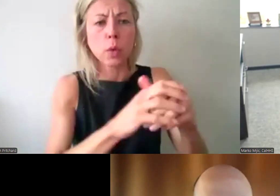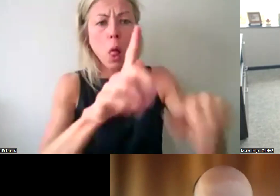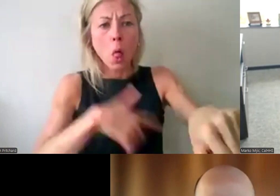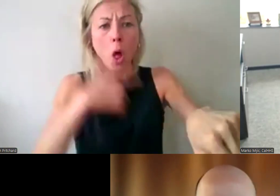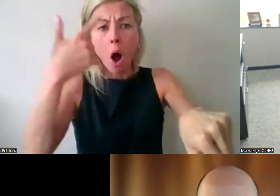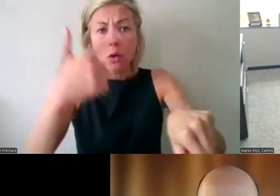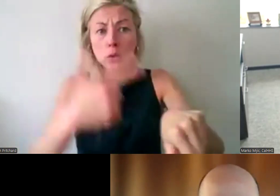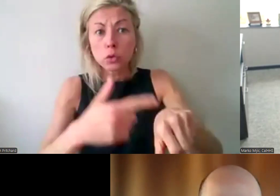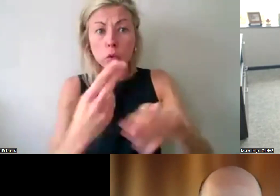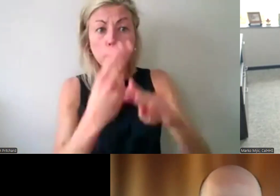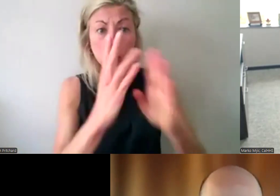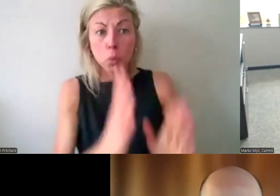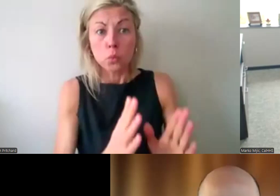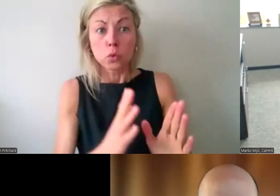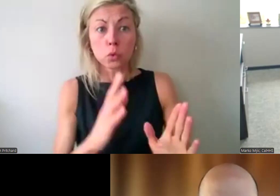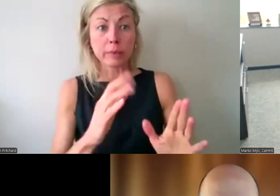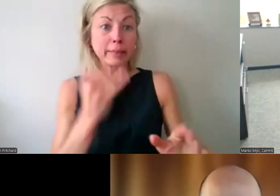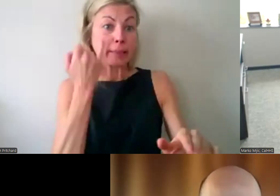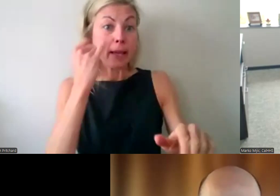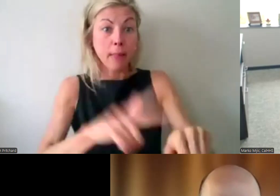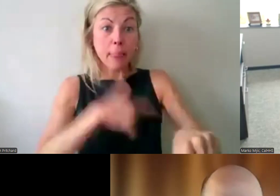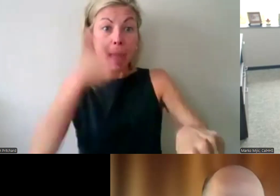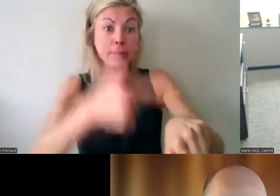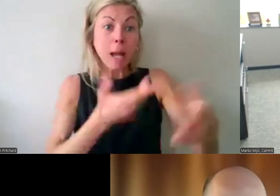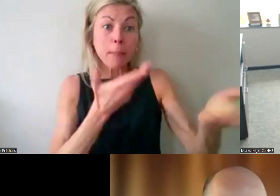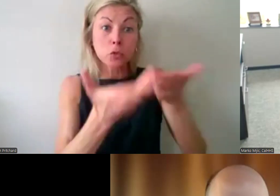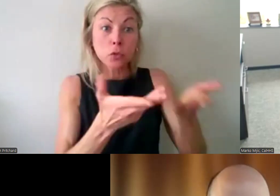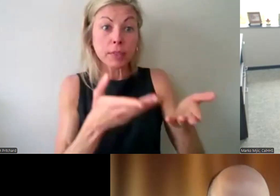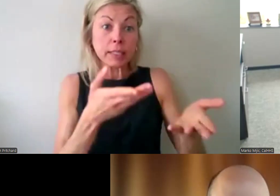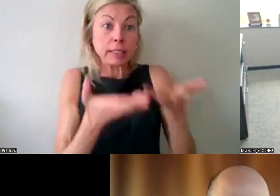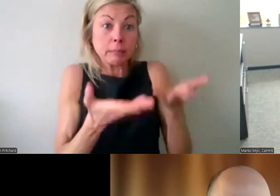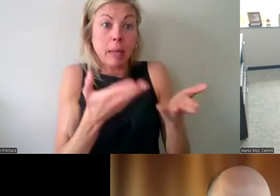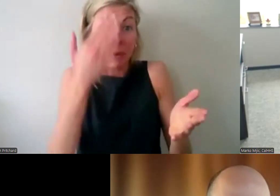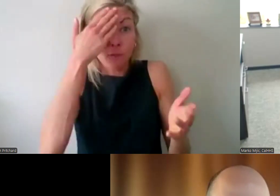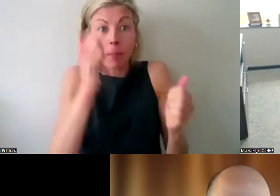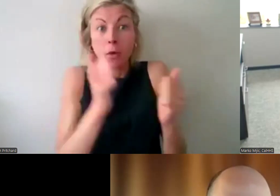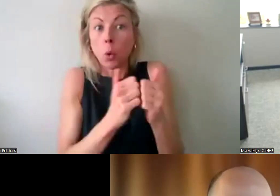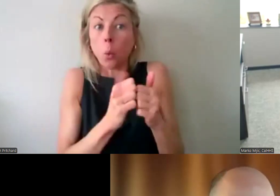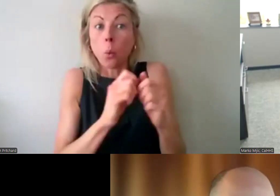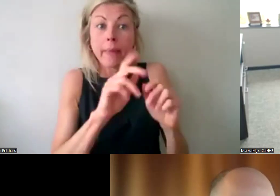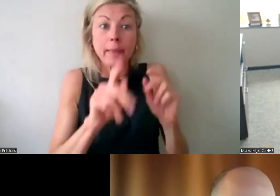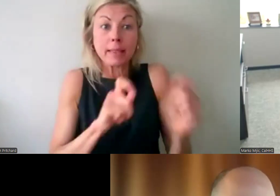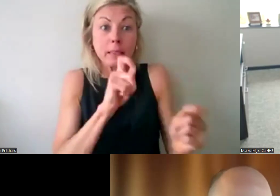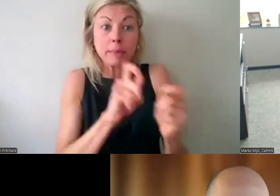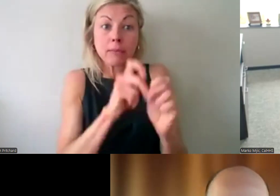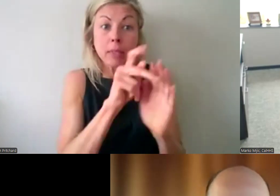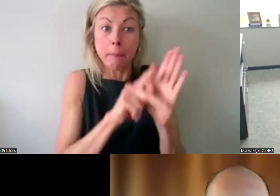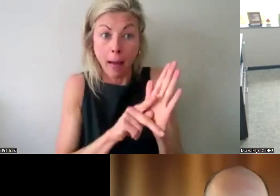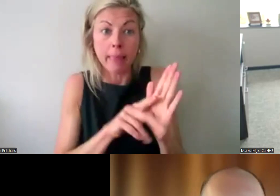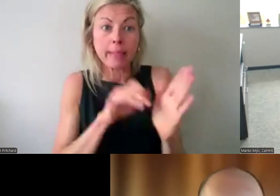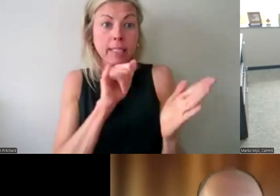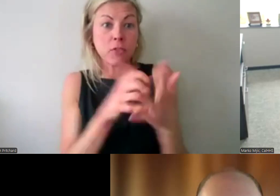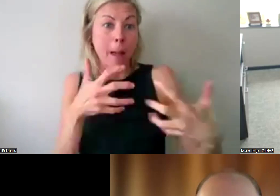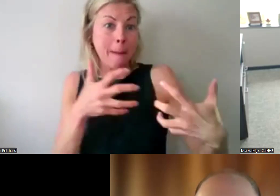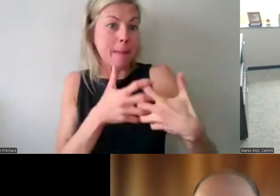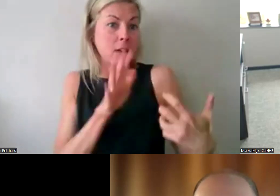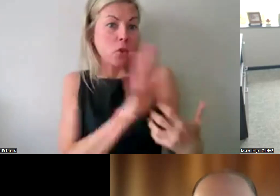user, if this is a lifetime of services, they might now be familiar with the policies and use a language that matches more the policy